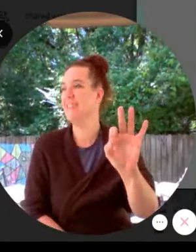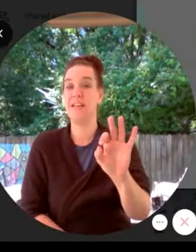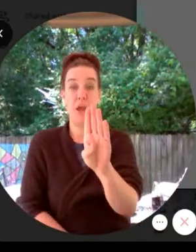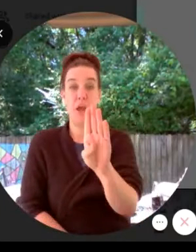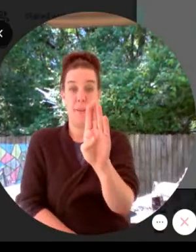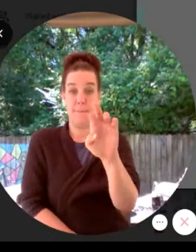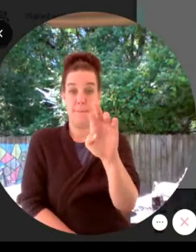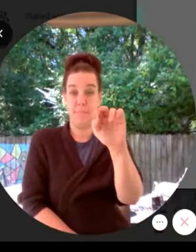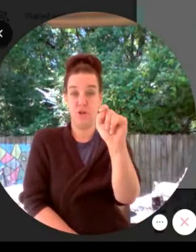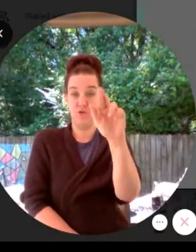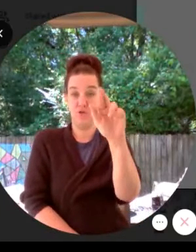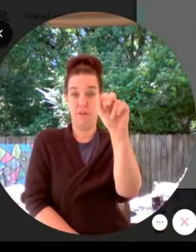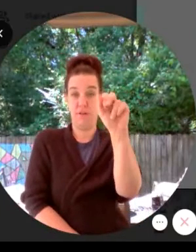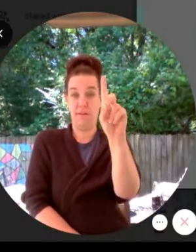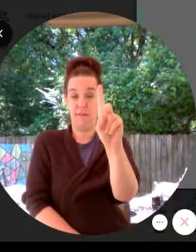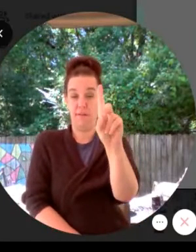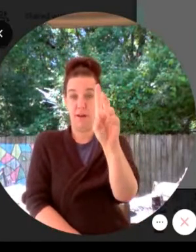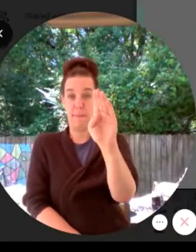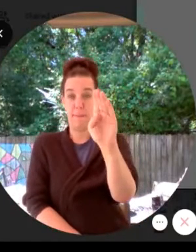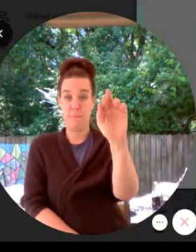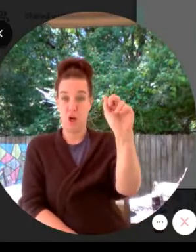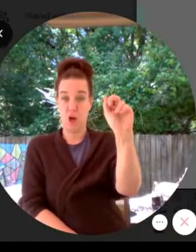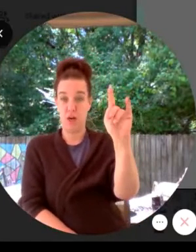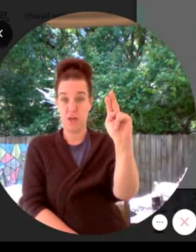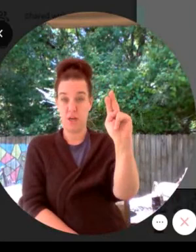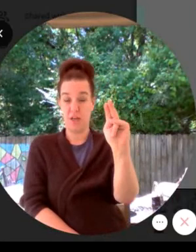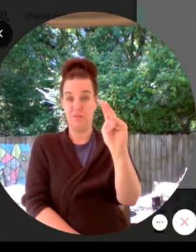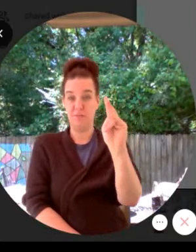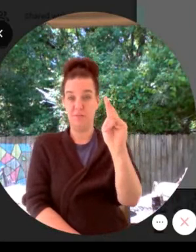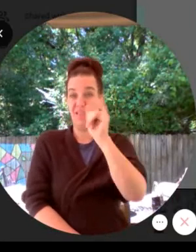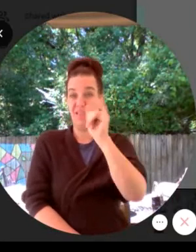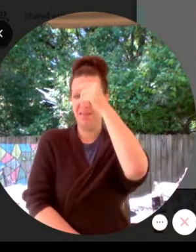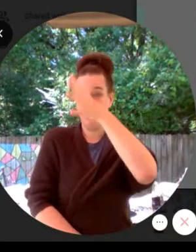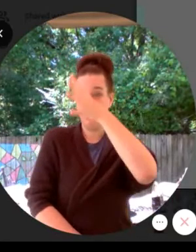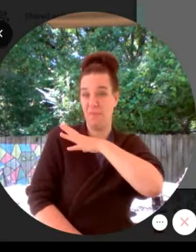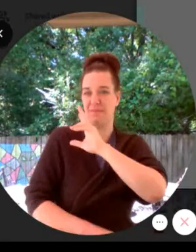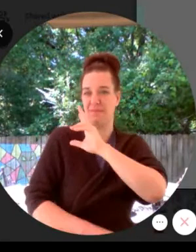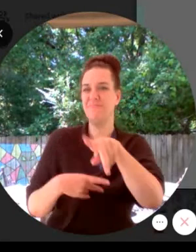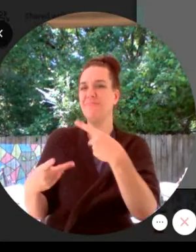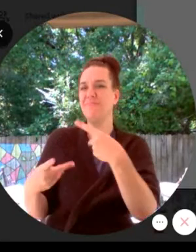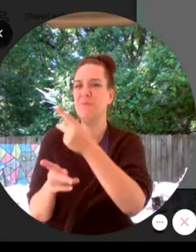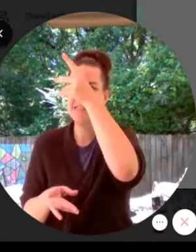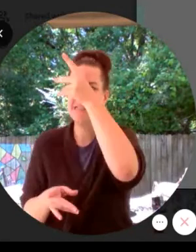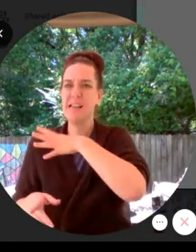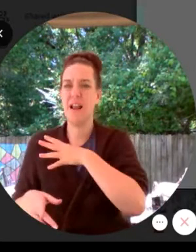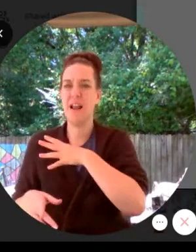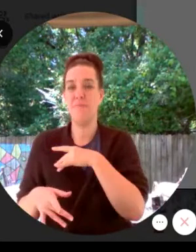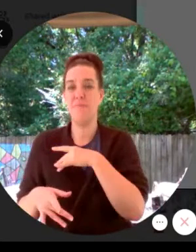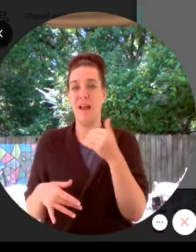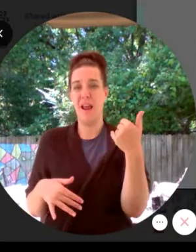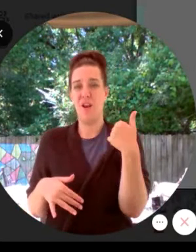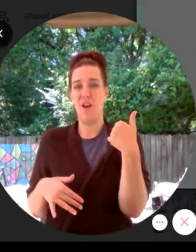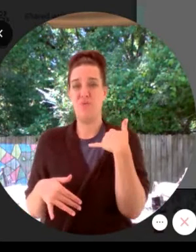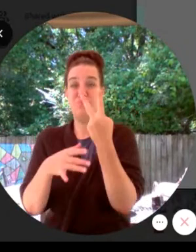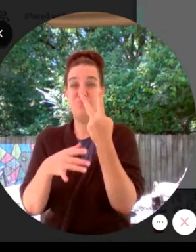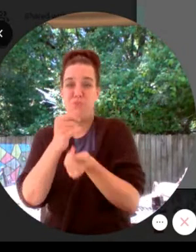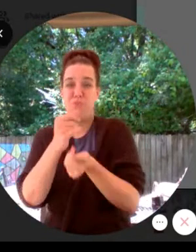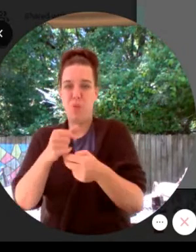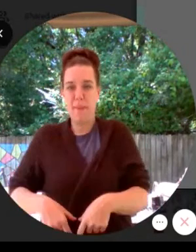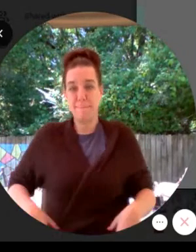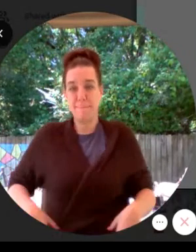Bertrand Barkin was the kind of man who wore a belt